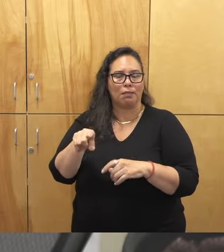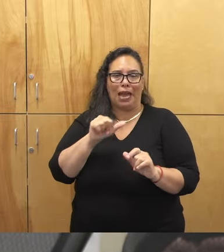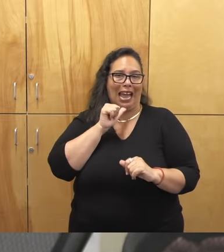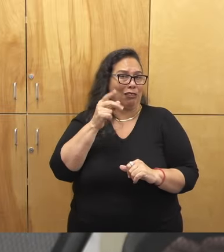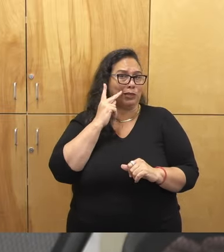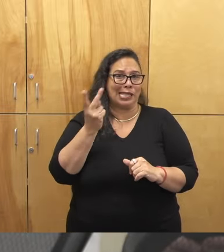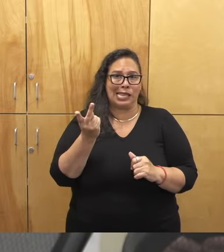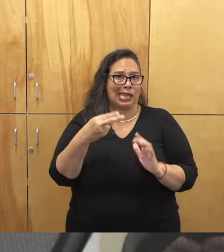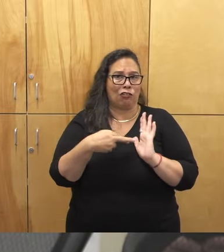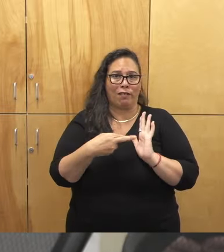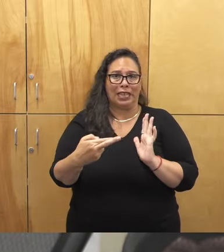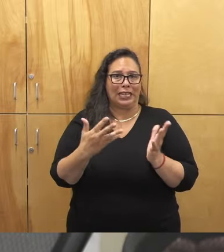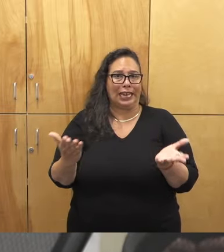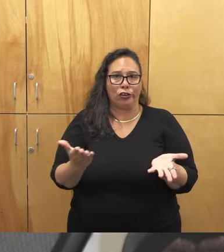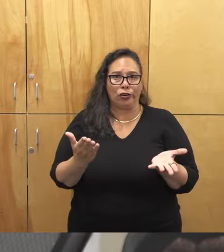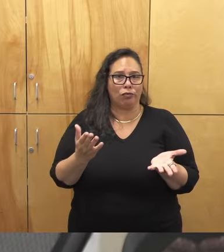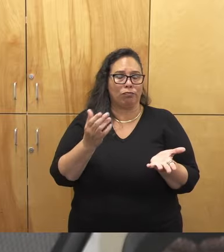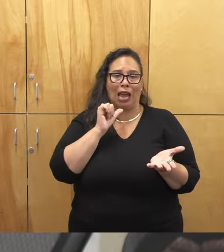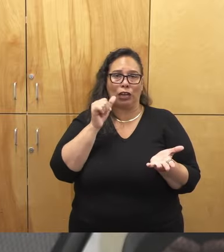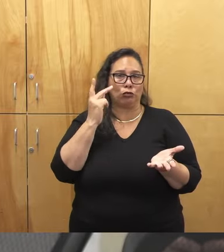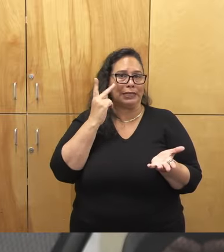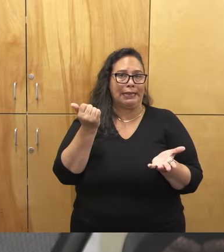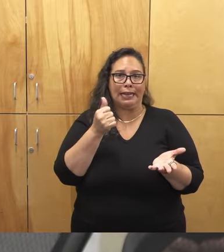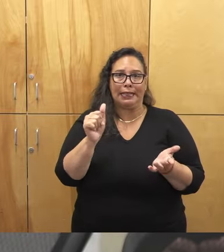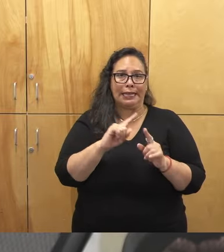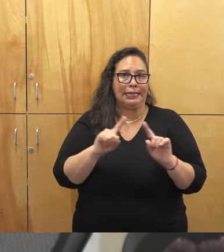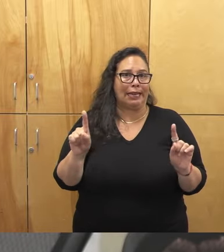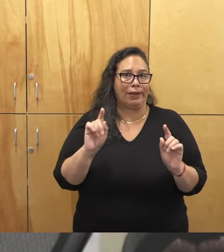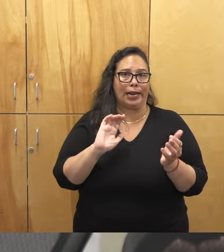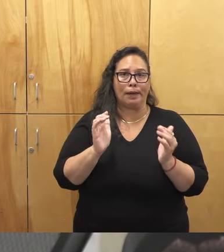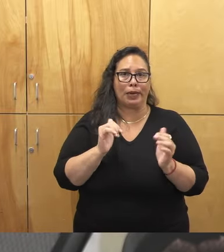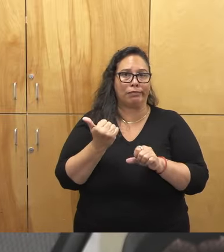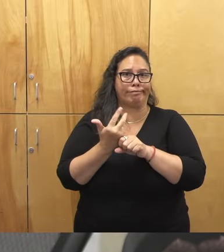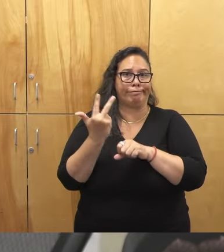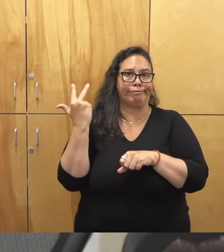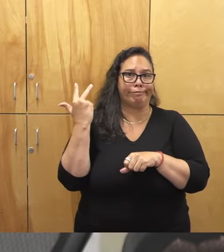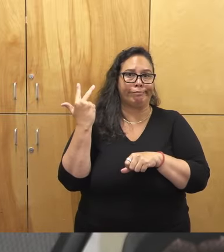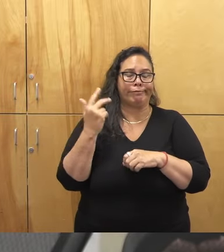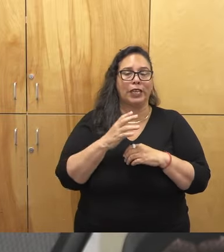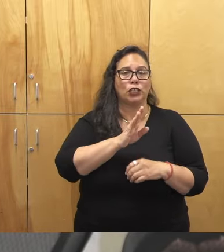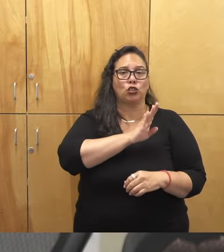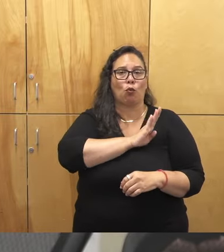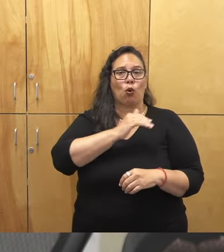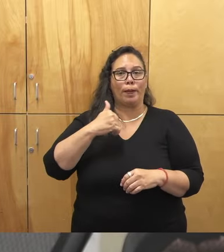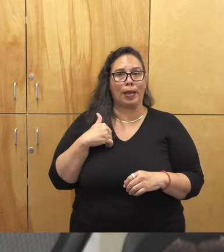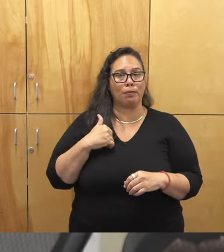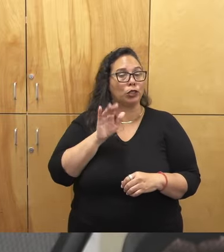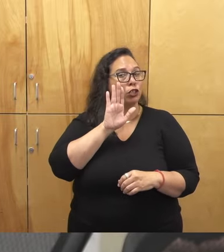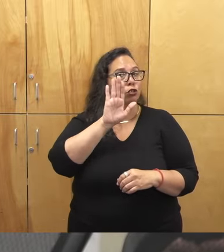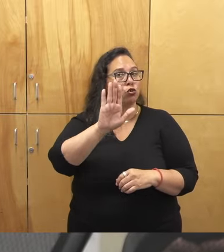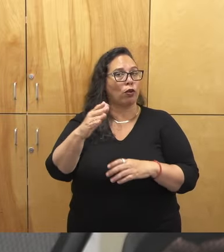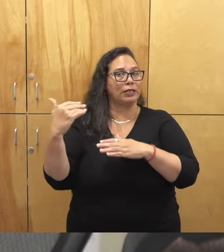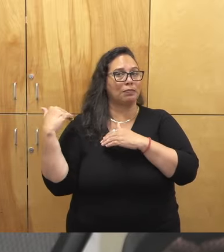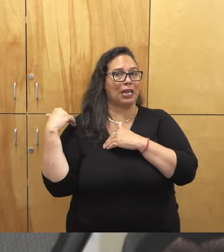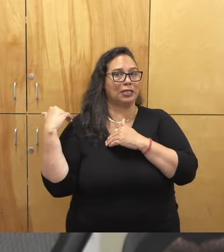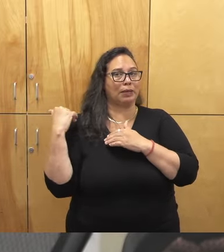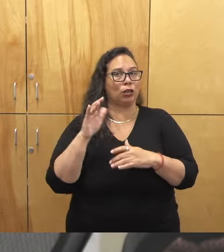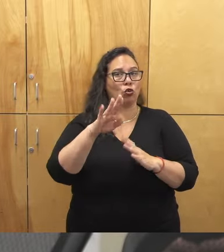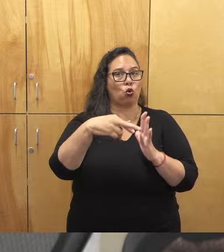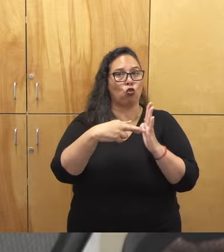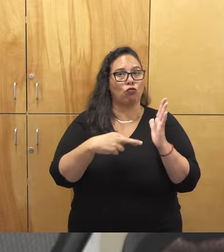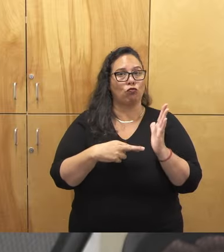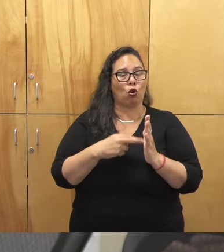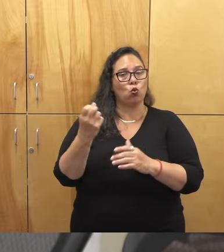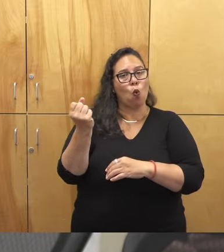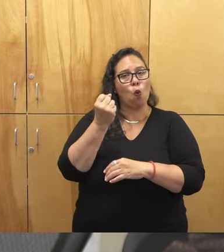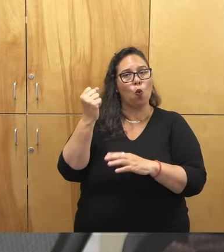any of that reflected here. I don't see anything different from the last LCAP. And so, board members, it is your responsibility and your role to hold the